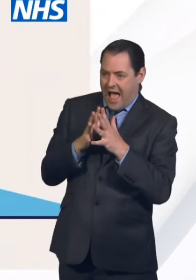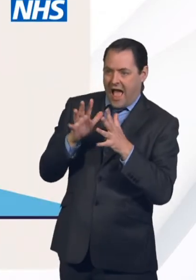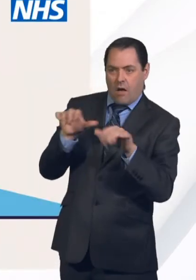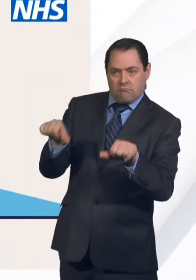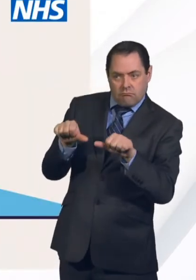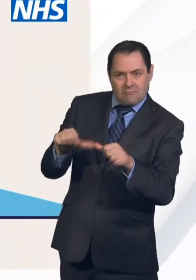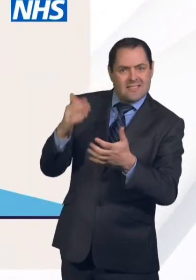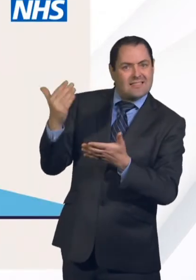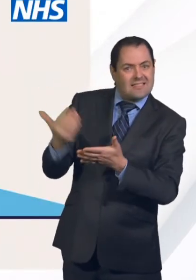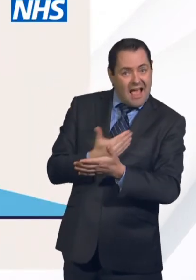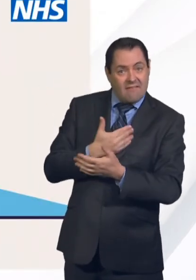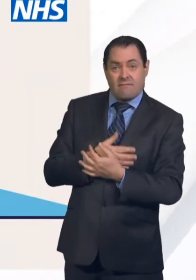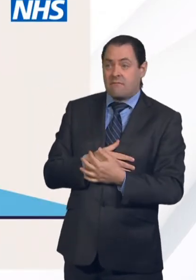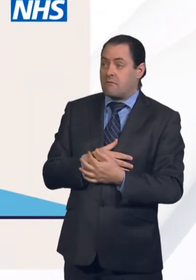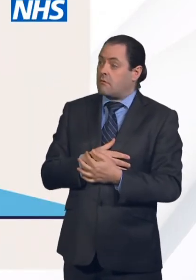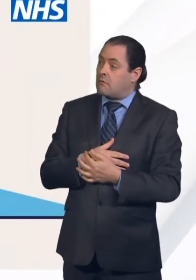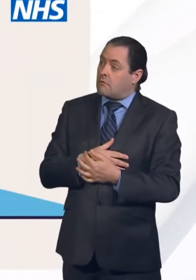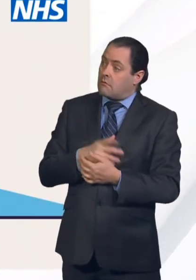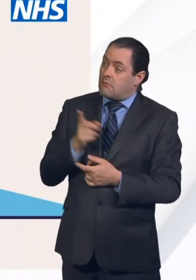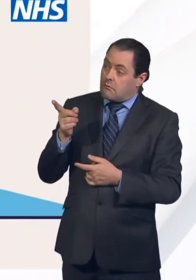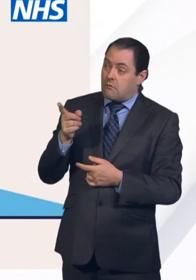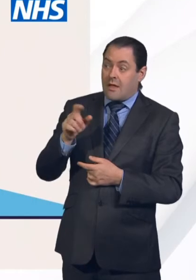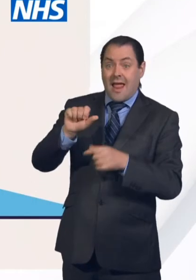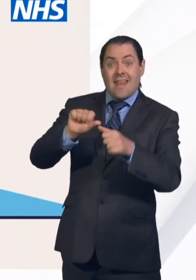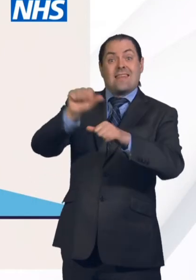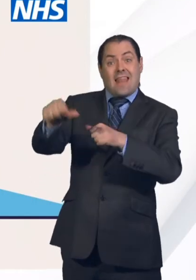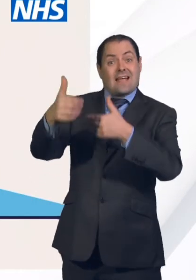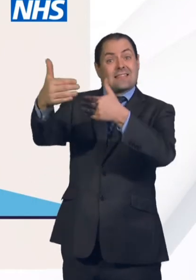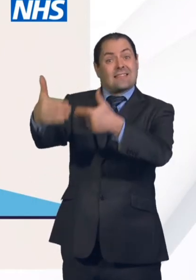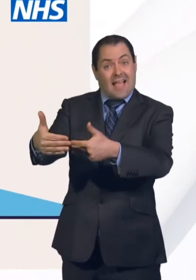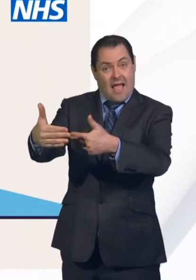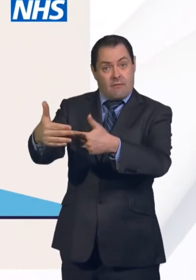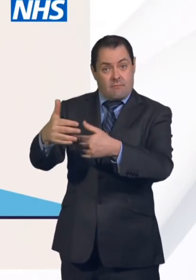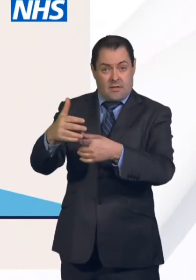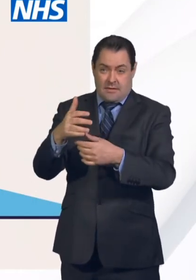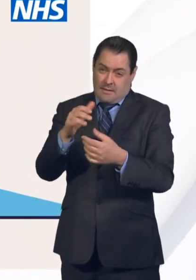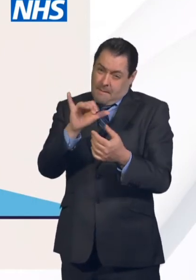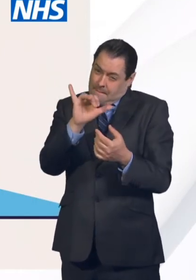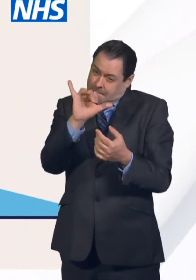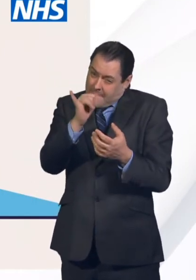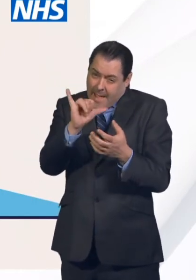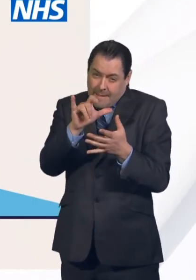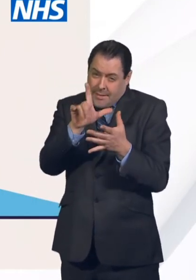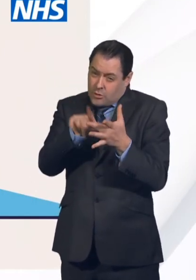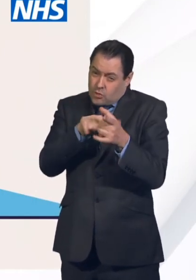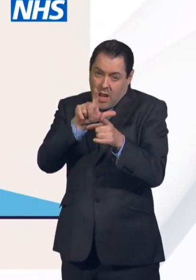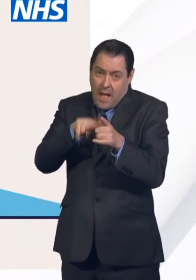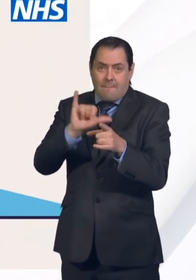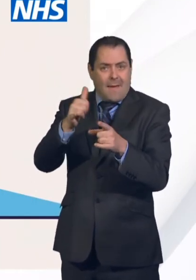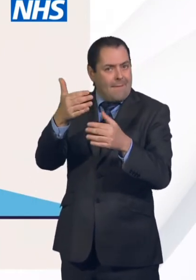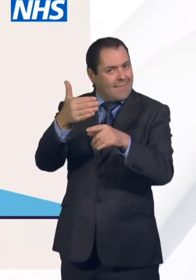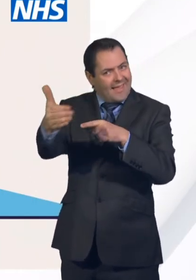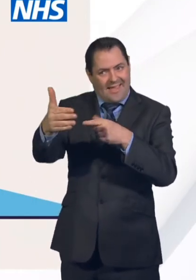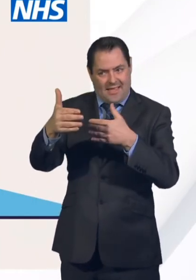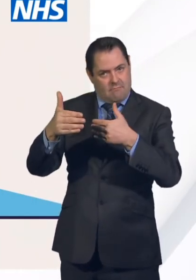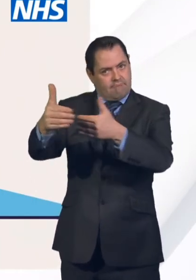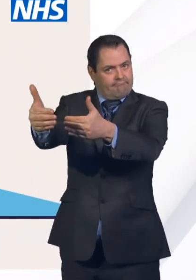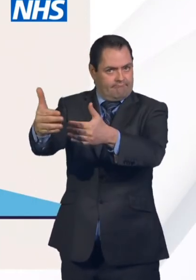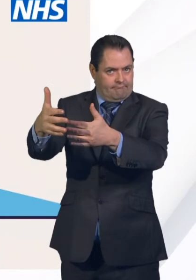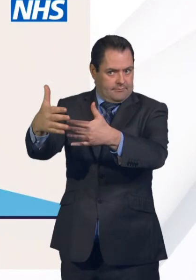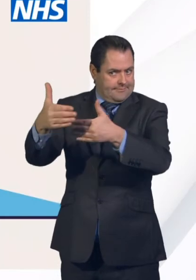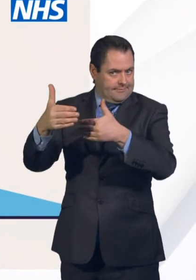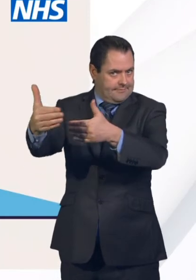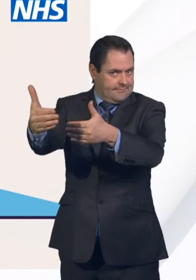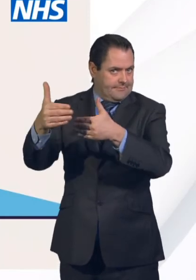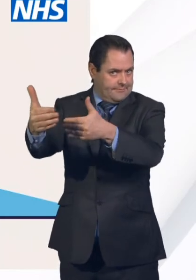earliest by July and subject to all these conditions and further scientific advice, if